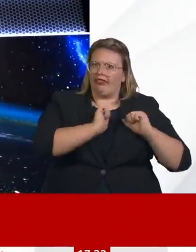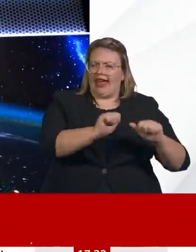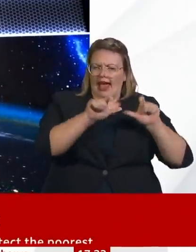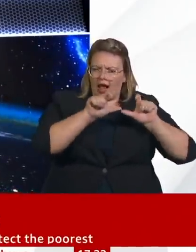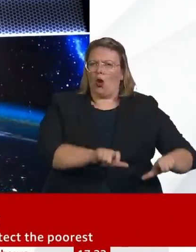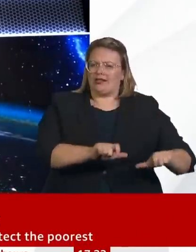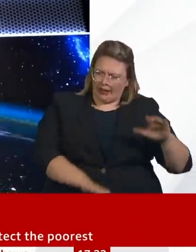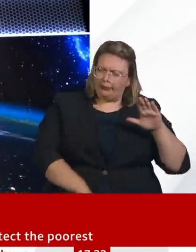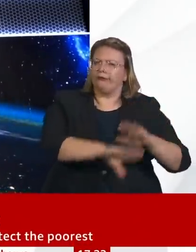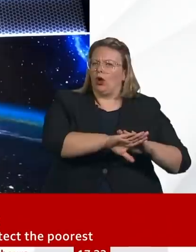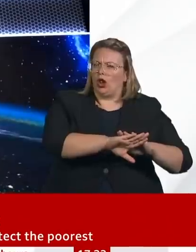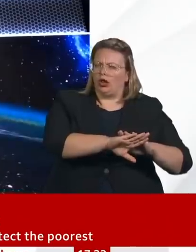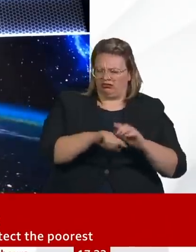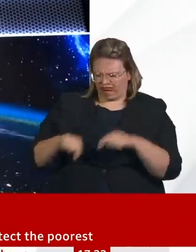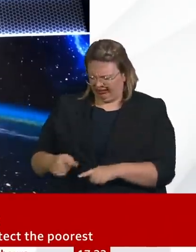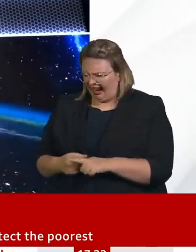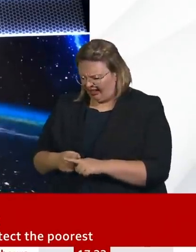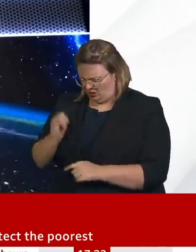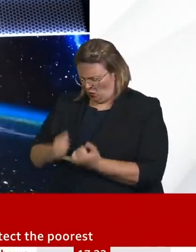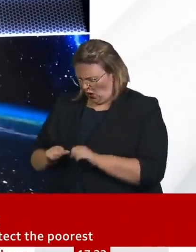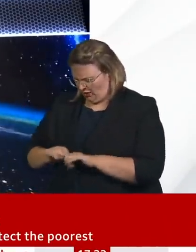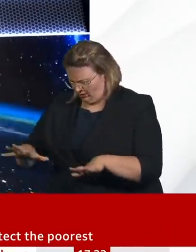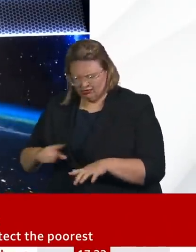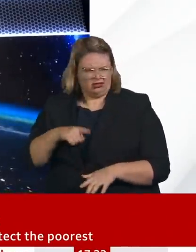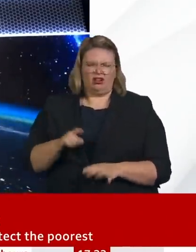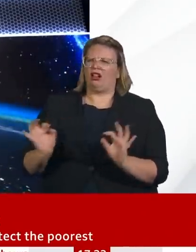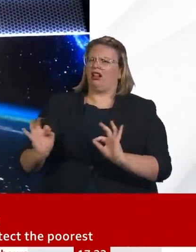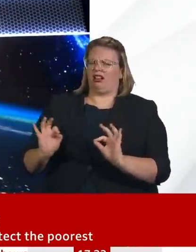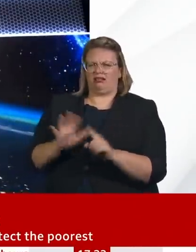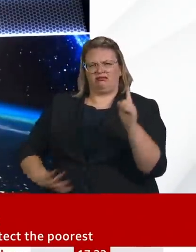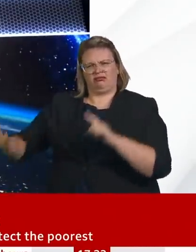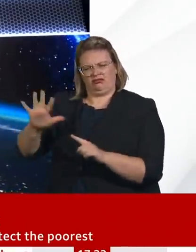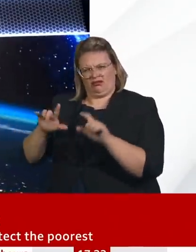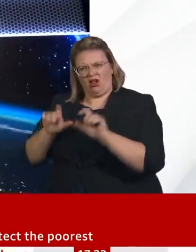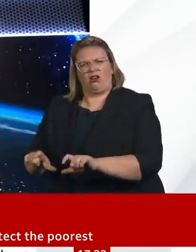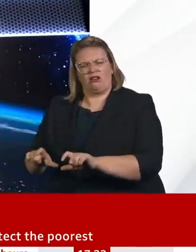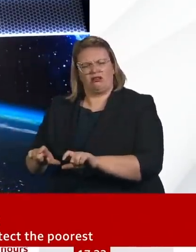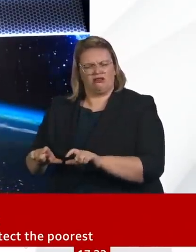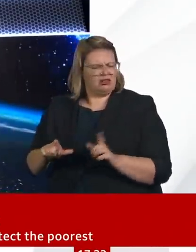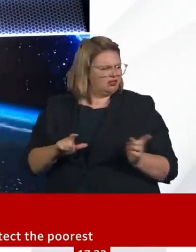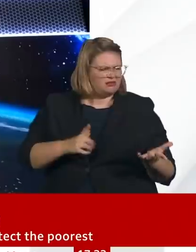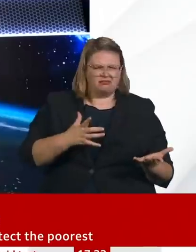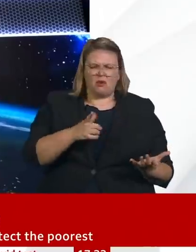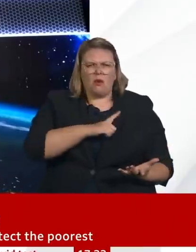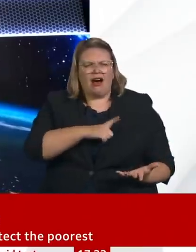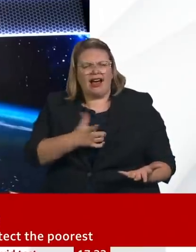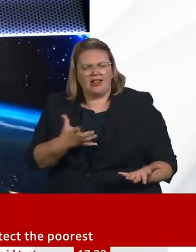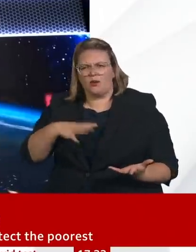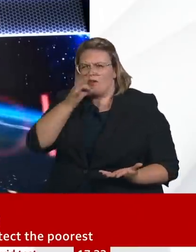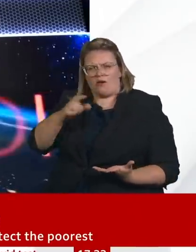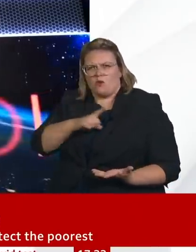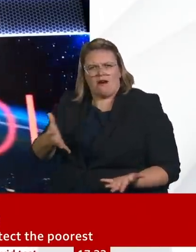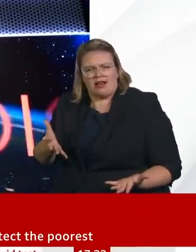have you decided to take a different course? Why are you not looking at regional or local lockdowns at the moment? And a question